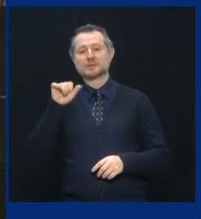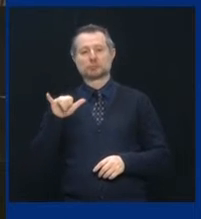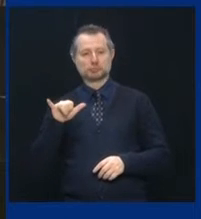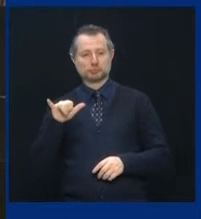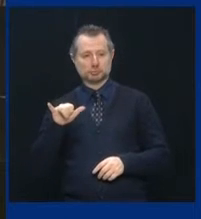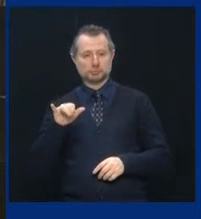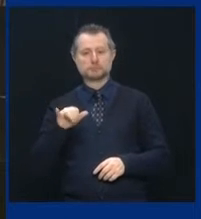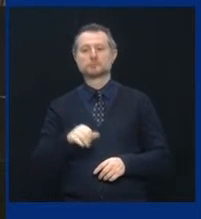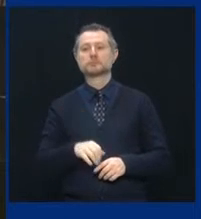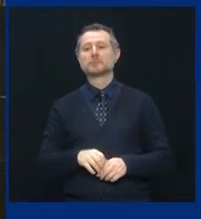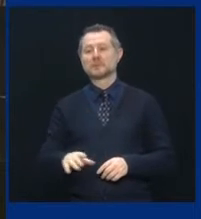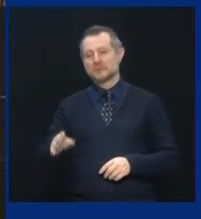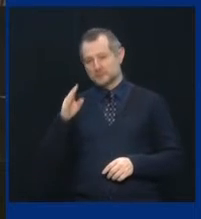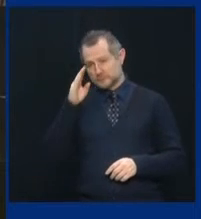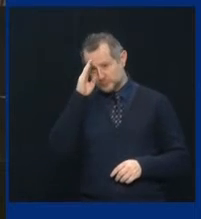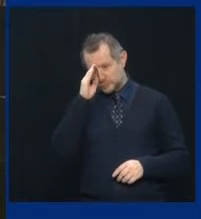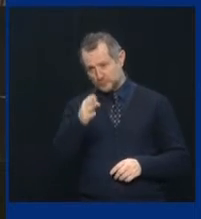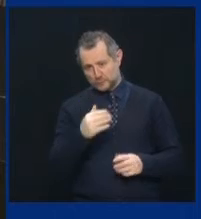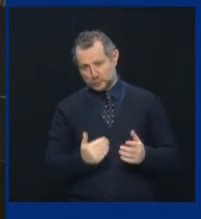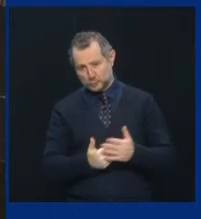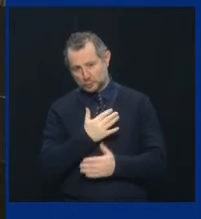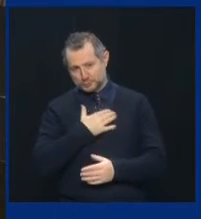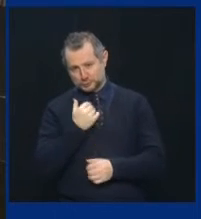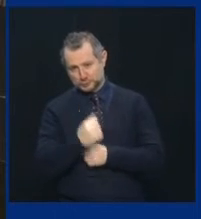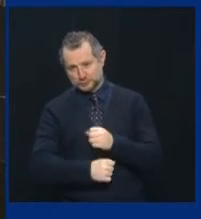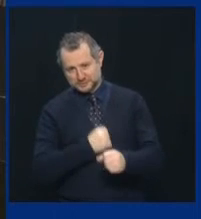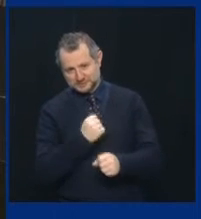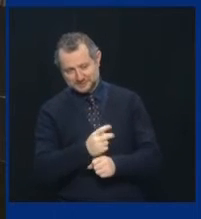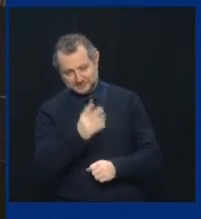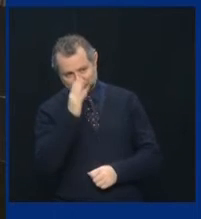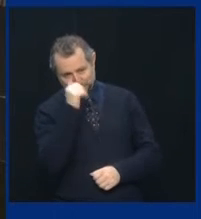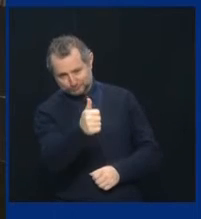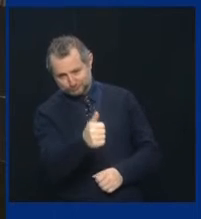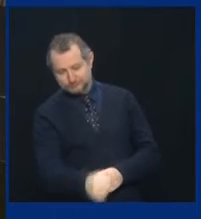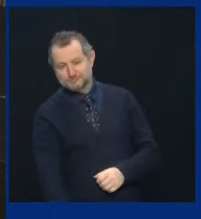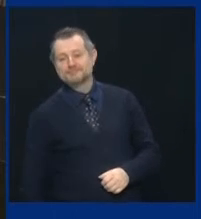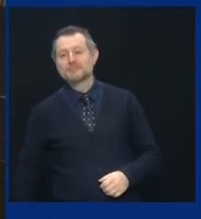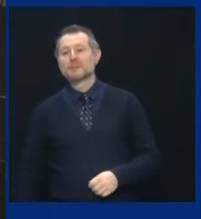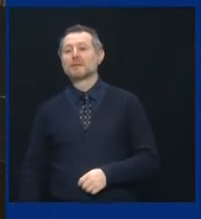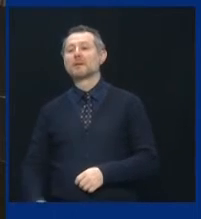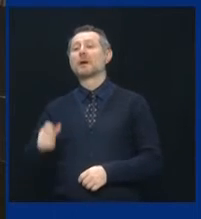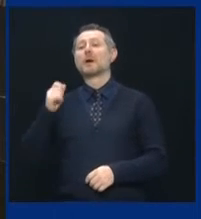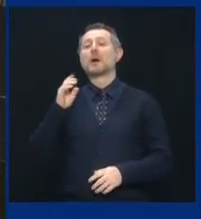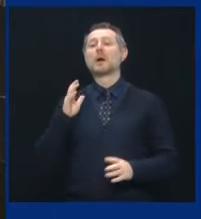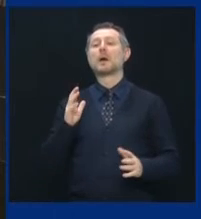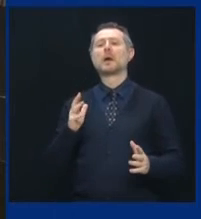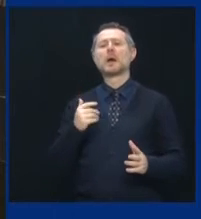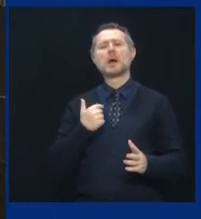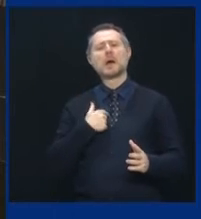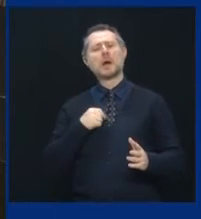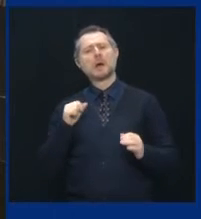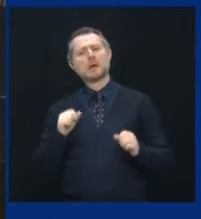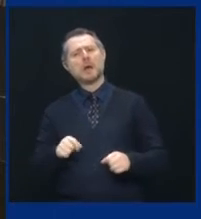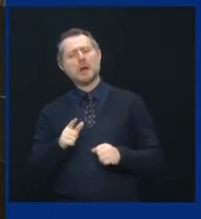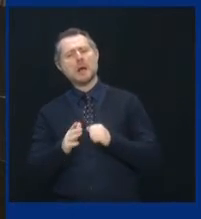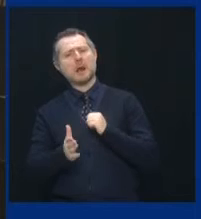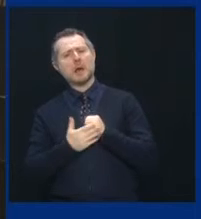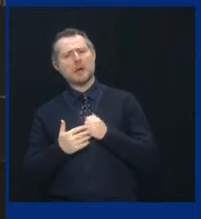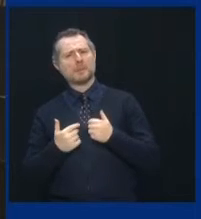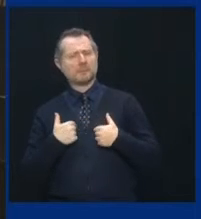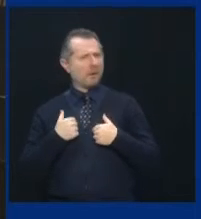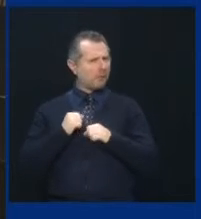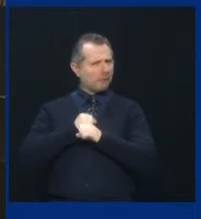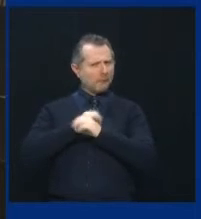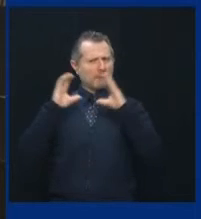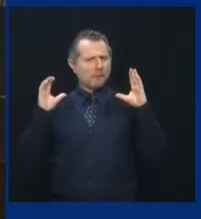Hi, Governor. How are you? Happy New Year. Happy New Year, Jeff. How you doing? Good, thank you, sir. Could you help me understand better? The